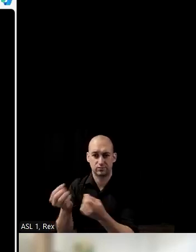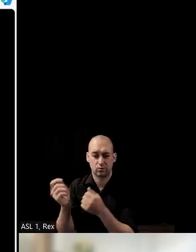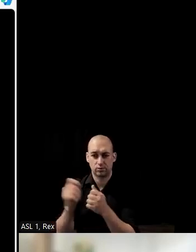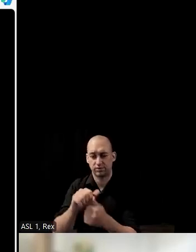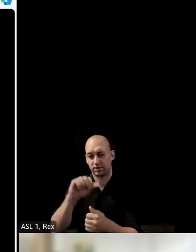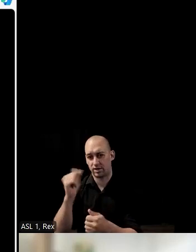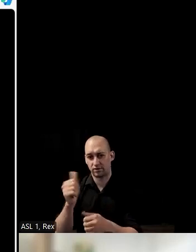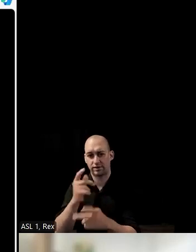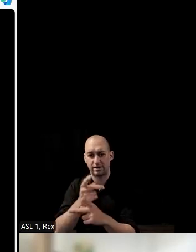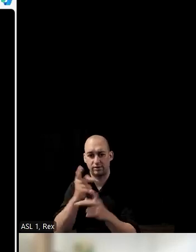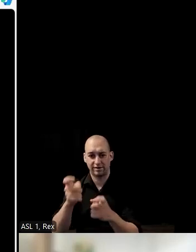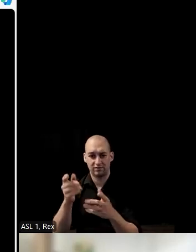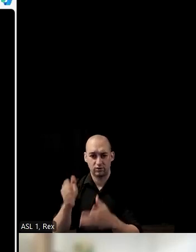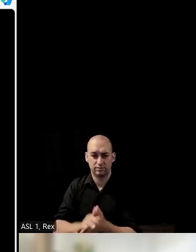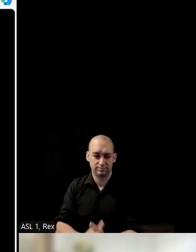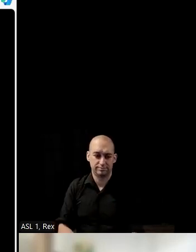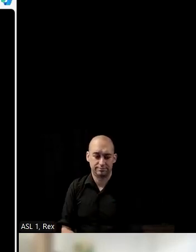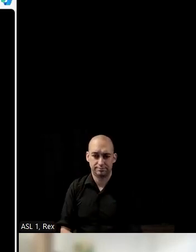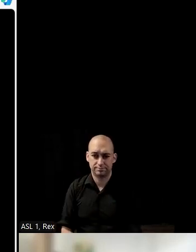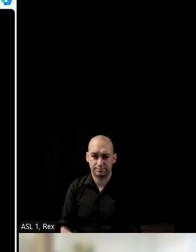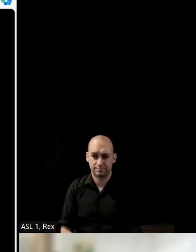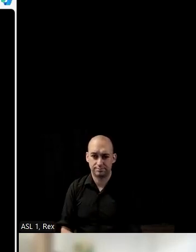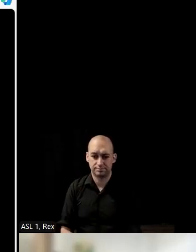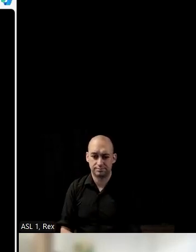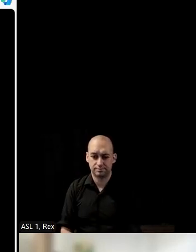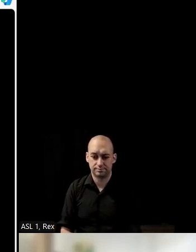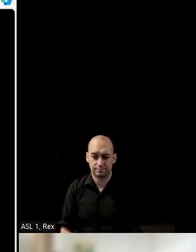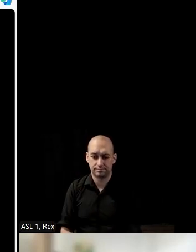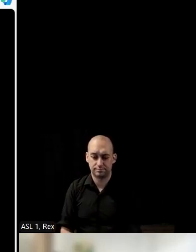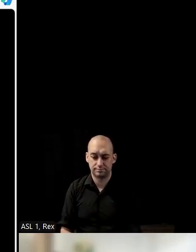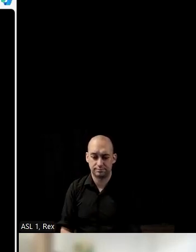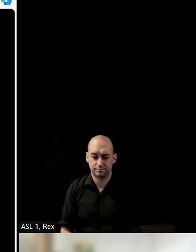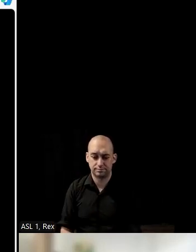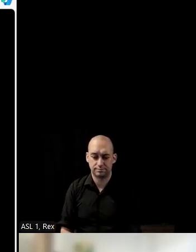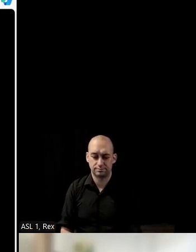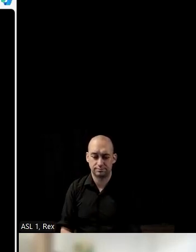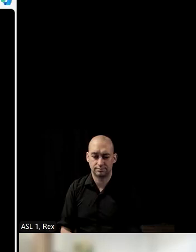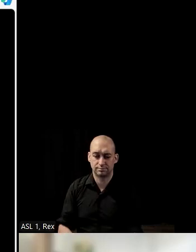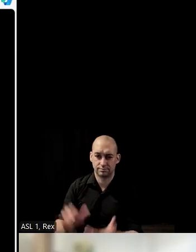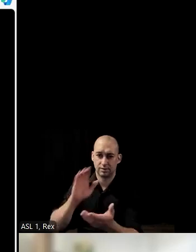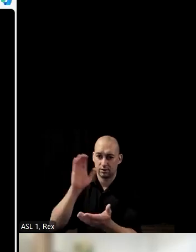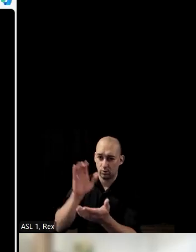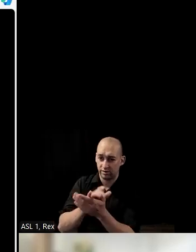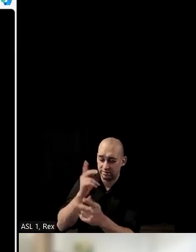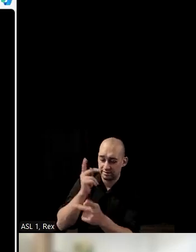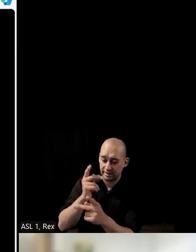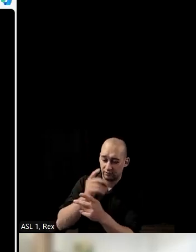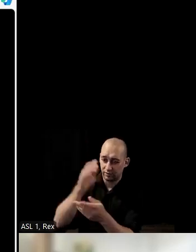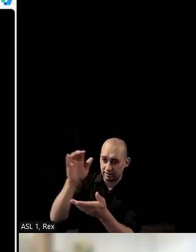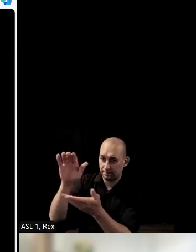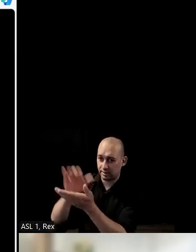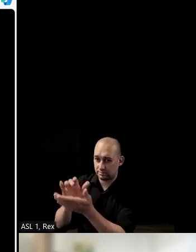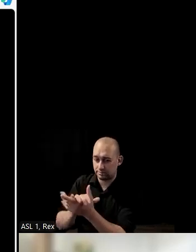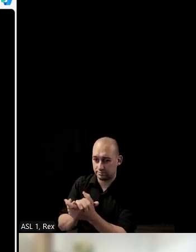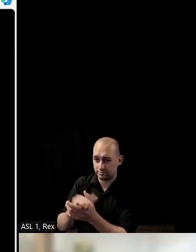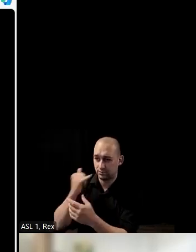Wife who was caring for her husband. Wife called back to let a community health workers know that she'd set